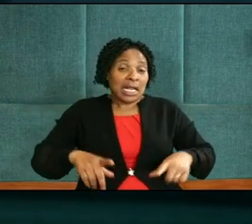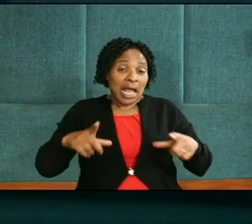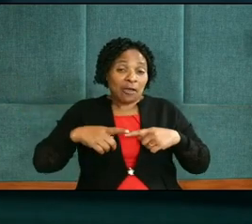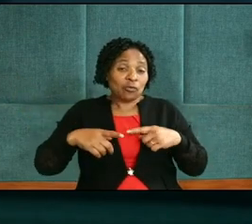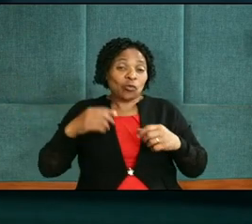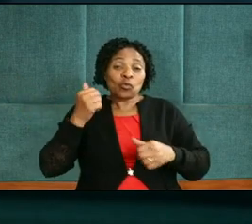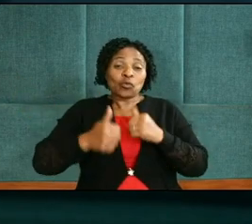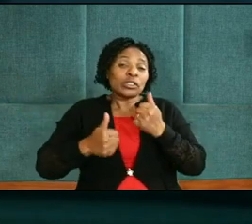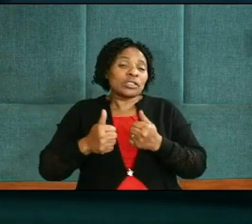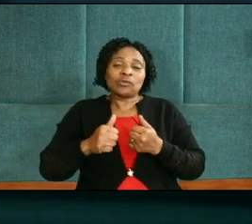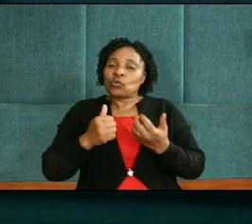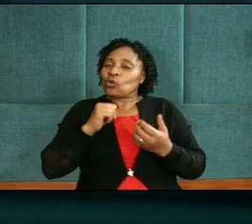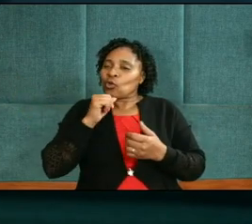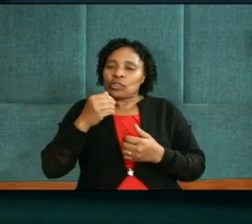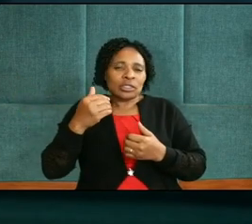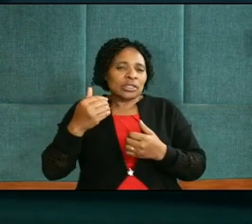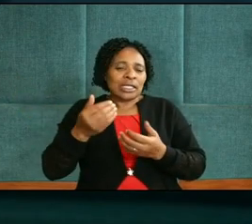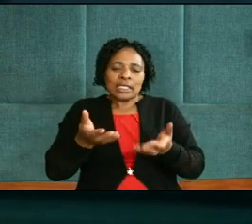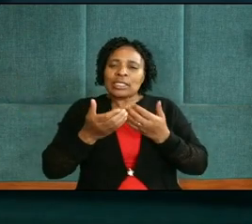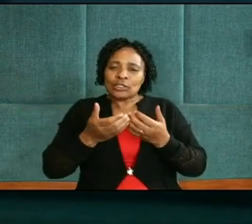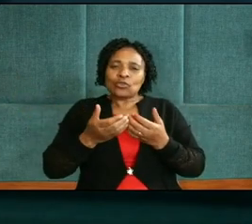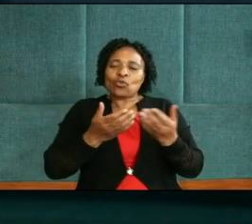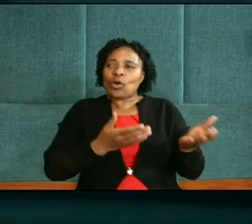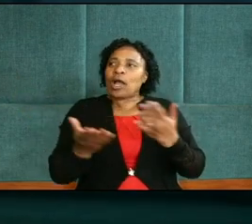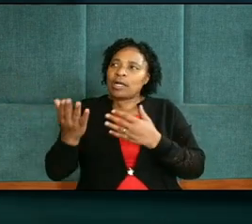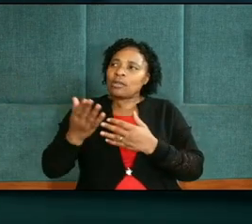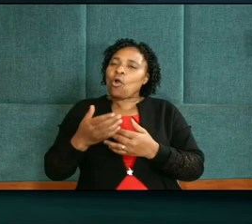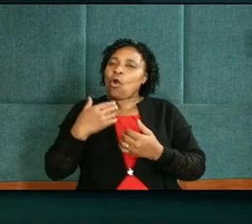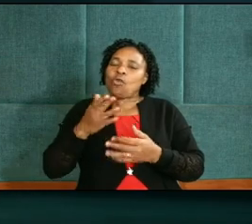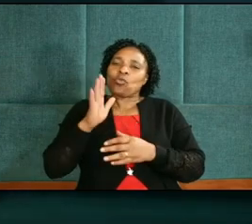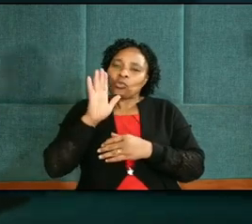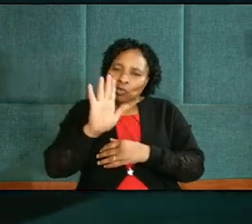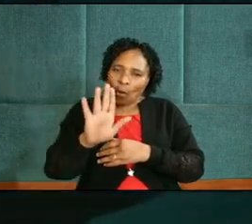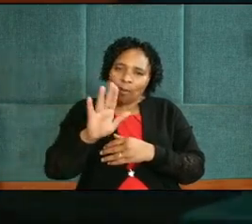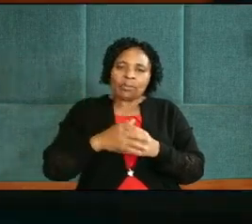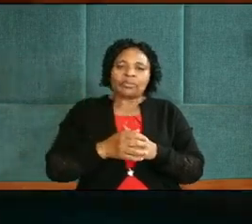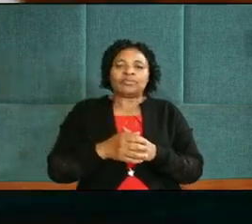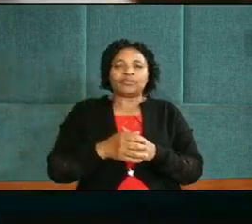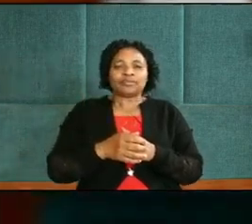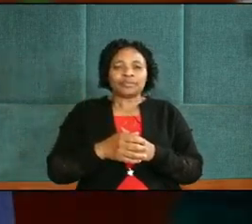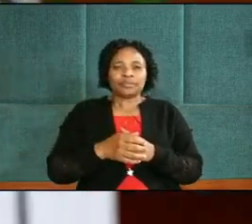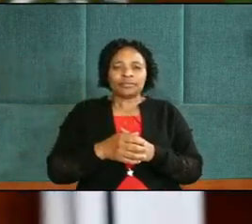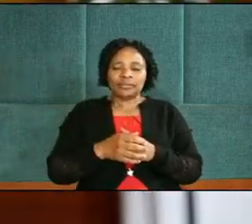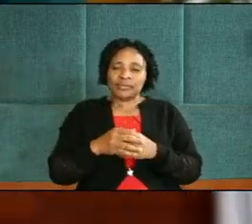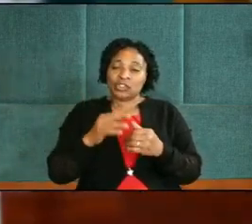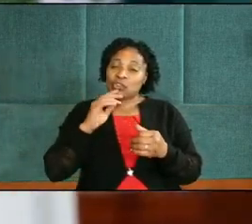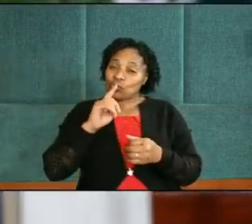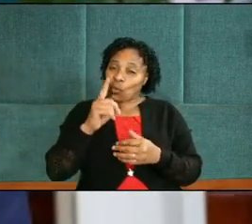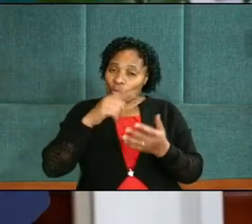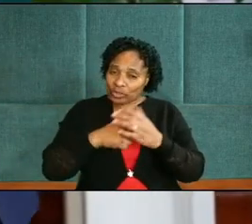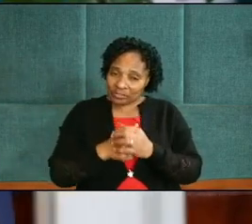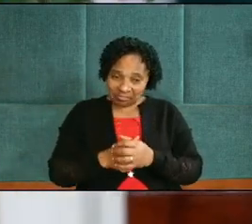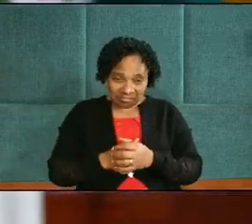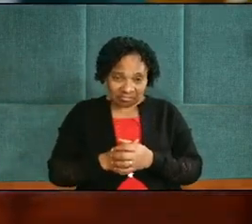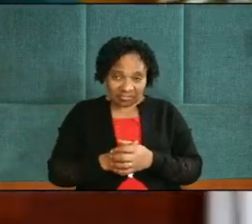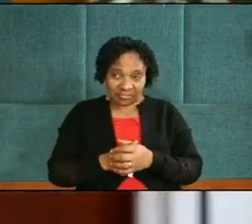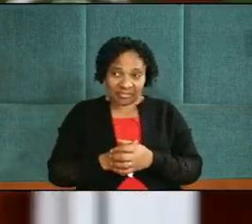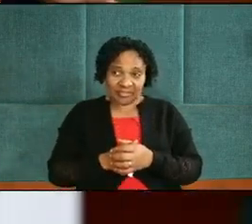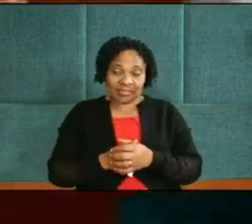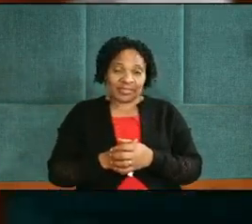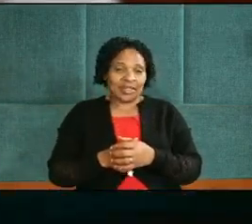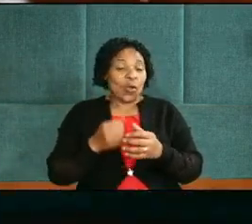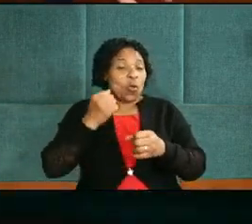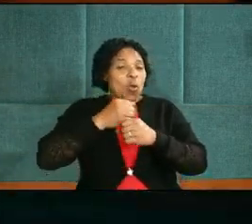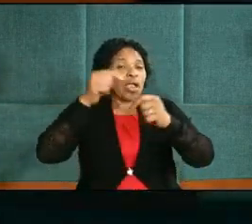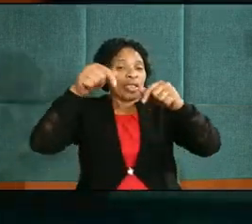beep? Will we be stopped at the pearly gates? So I don't want us to work